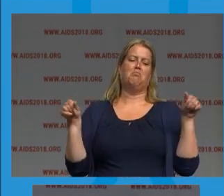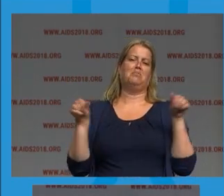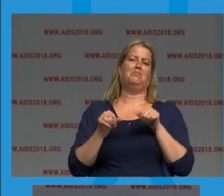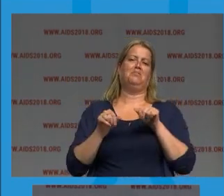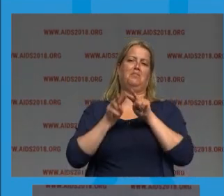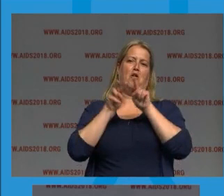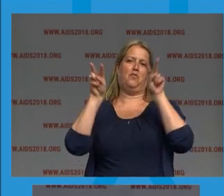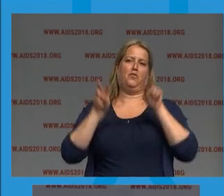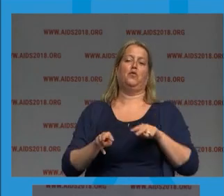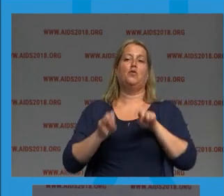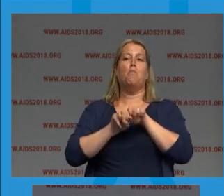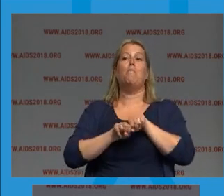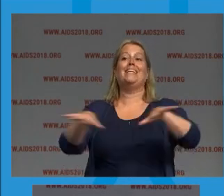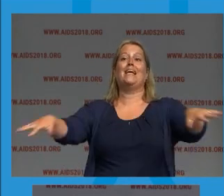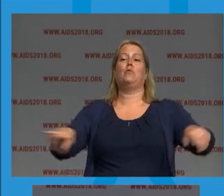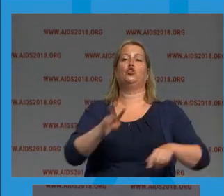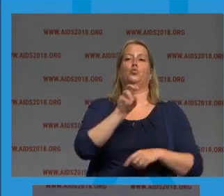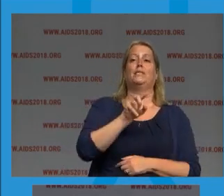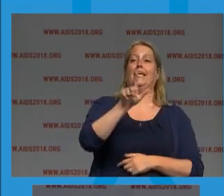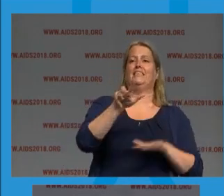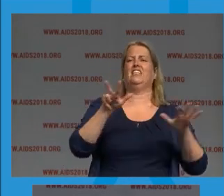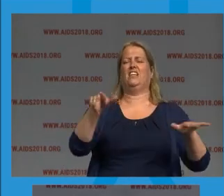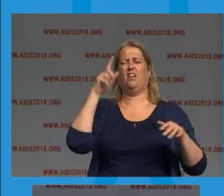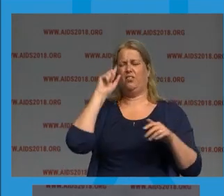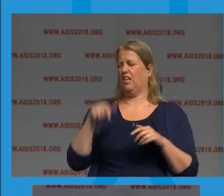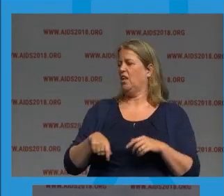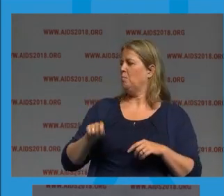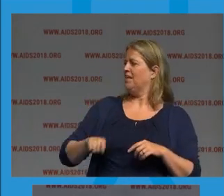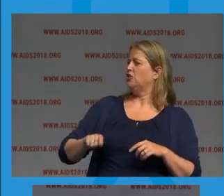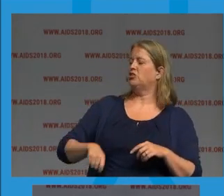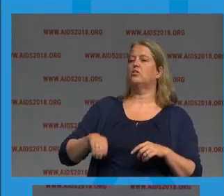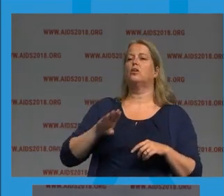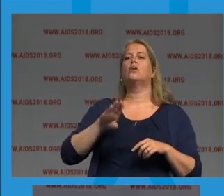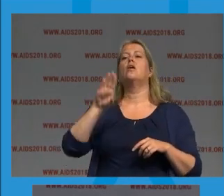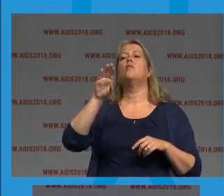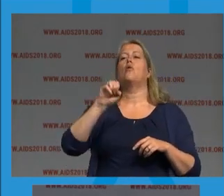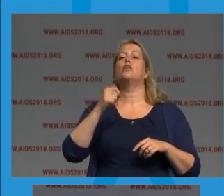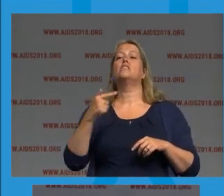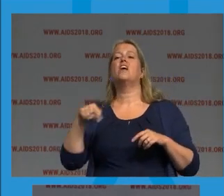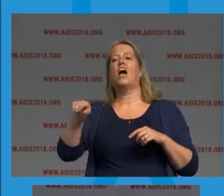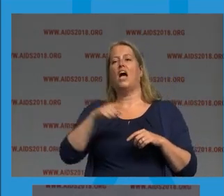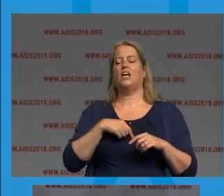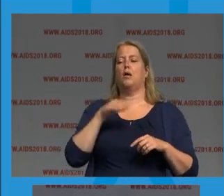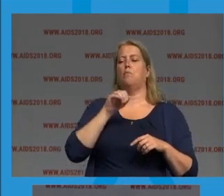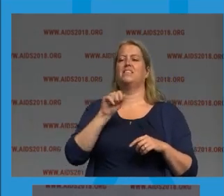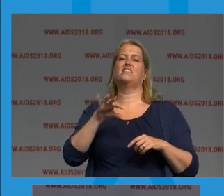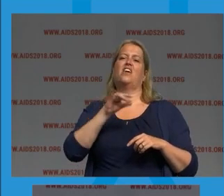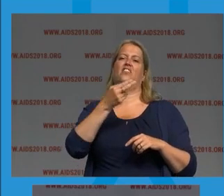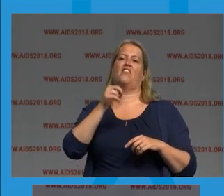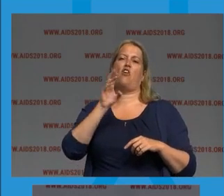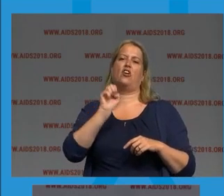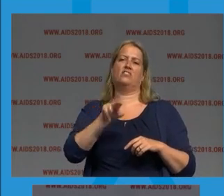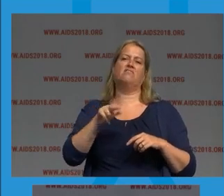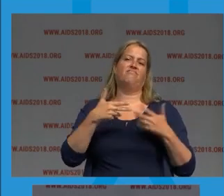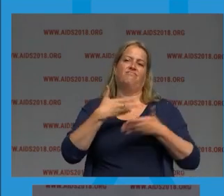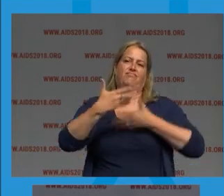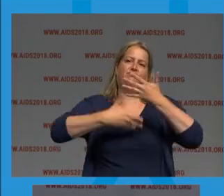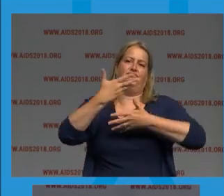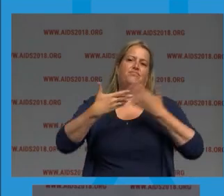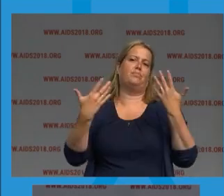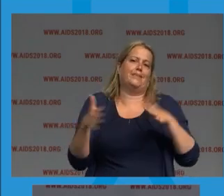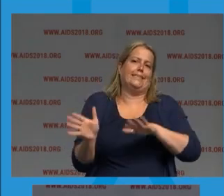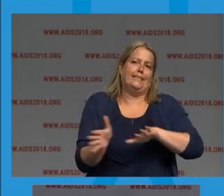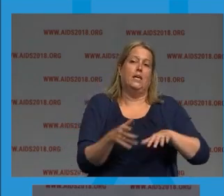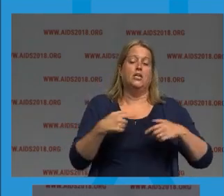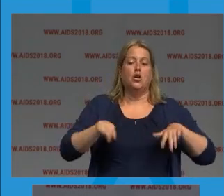the pandemic in 2018 because we think we've already heard from Minister Burt and Ms. Thayer on the situation. And I really focus